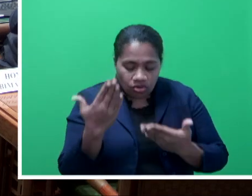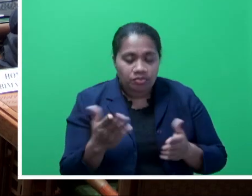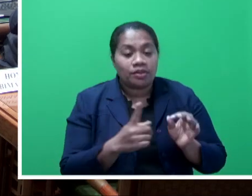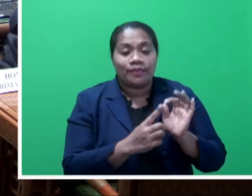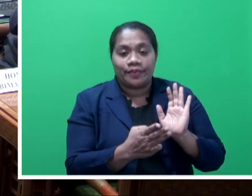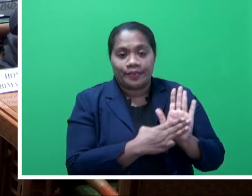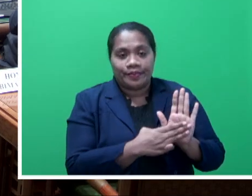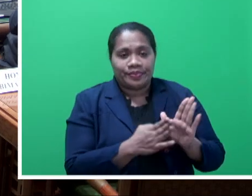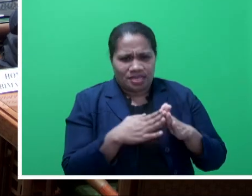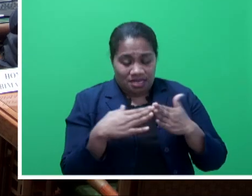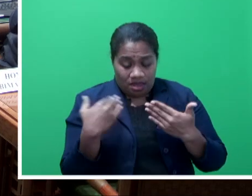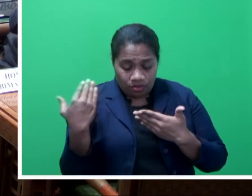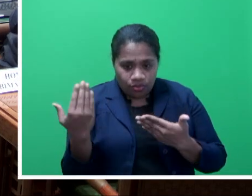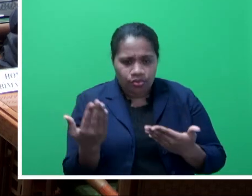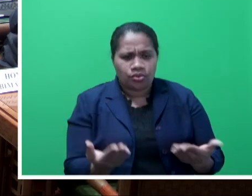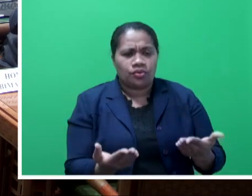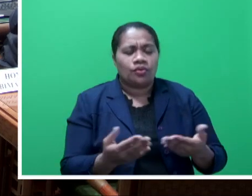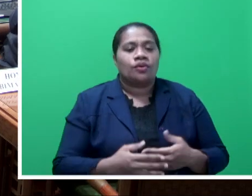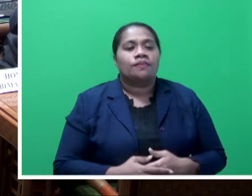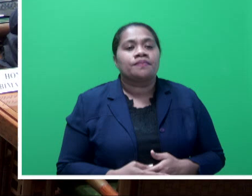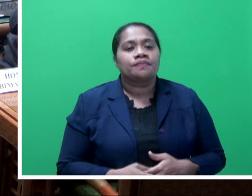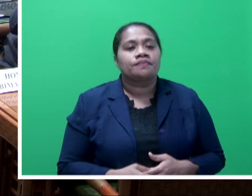I now give the floor